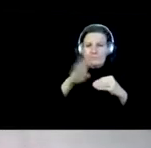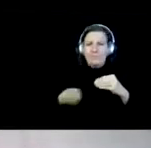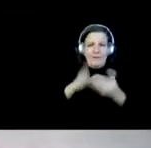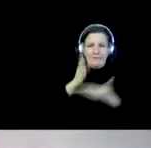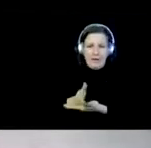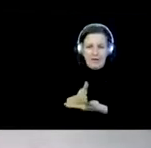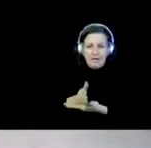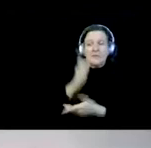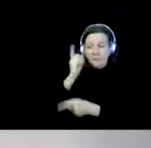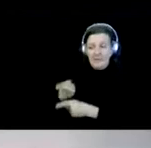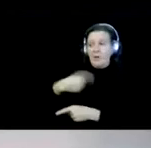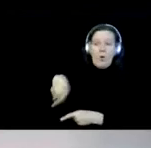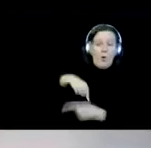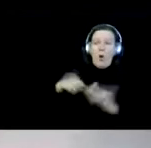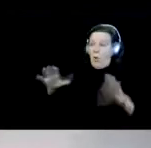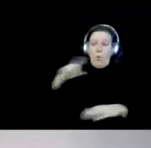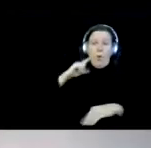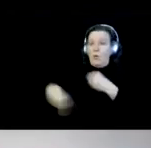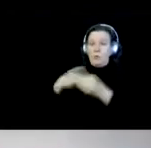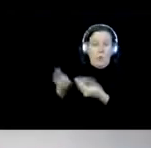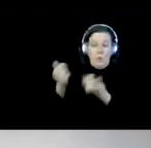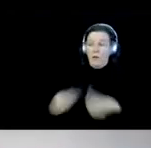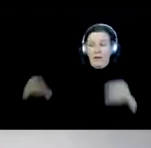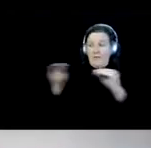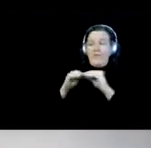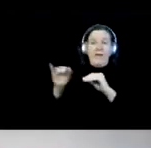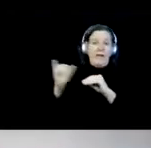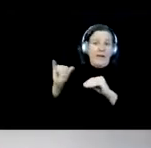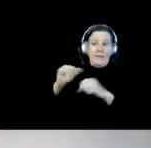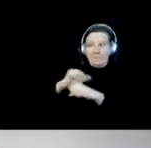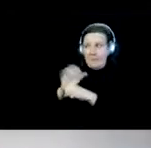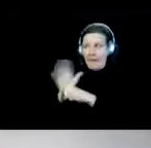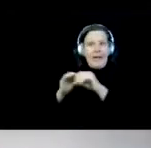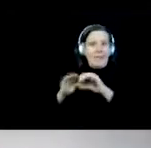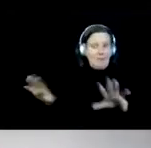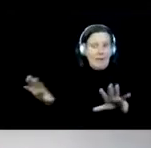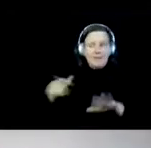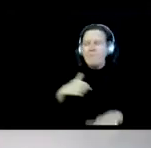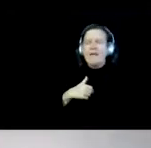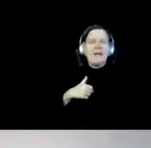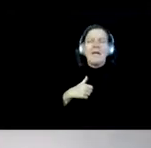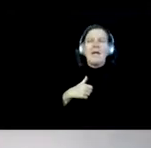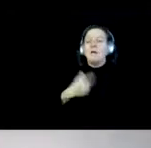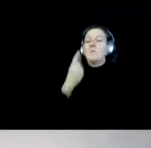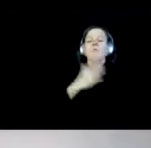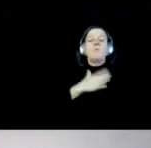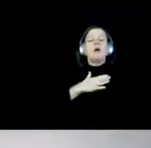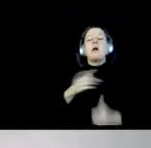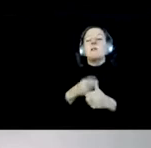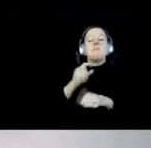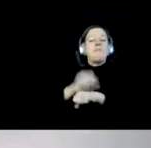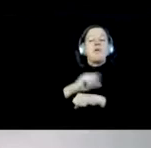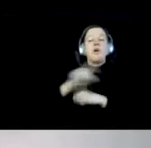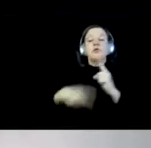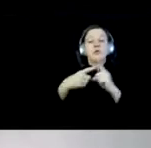to think about anymore, like the pandemic, or I mean, because one of my first job when I moved to New York